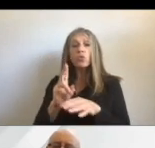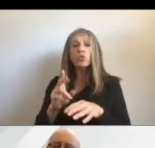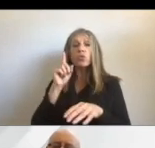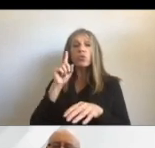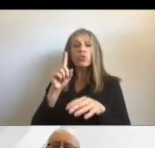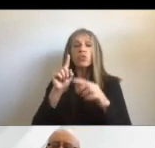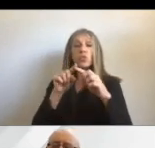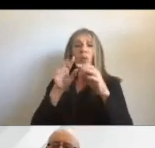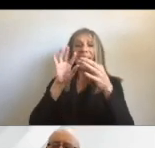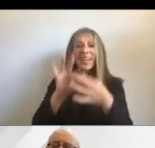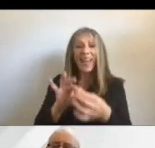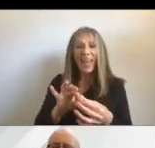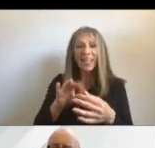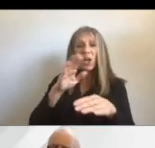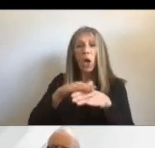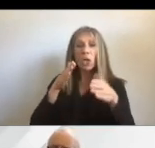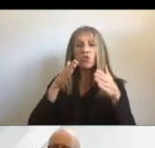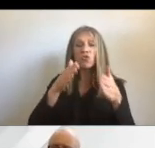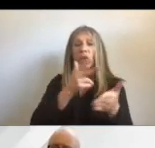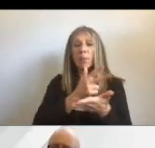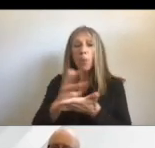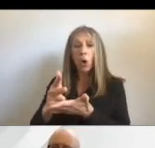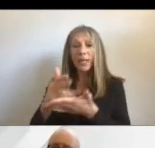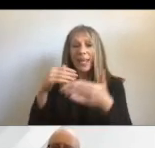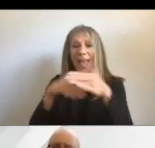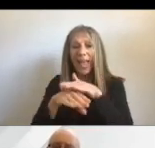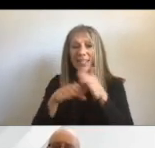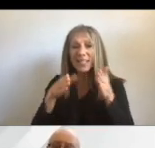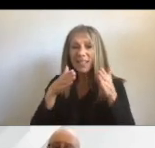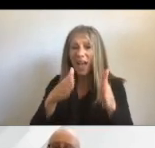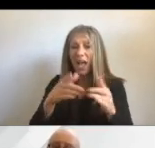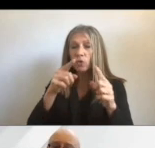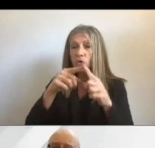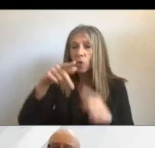on-street parallel parking spaces to the pedestrian access route.